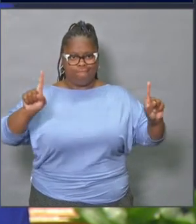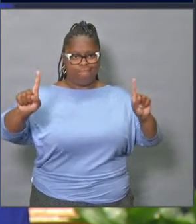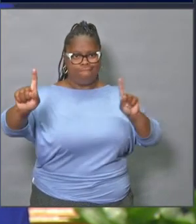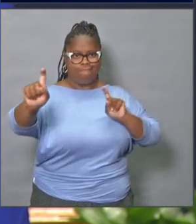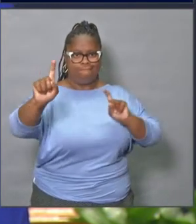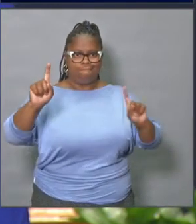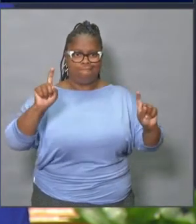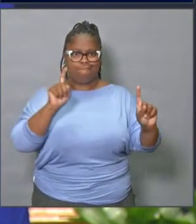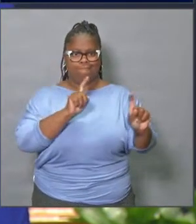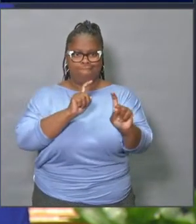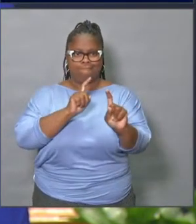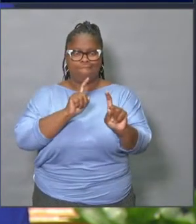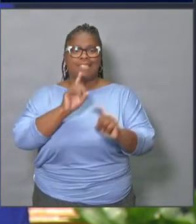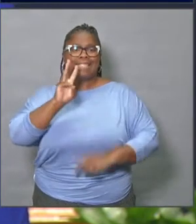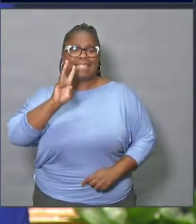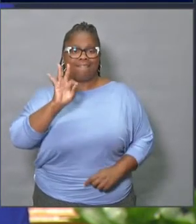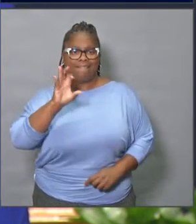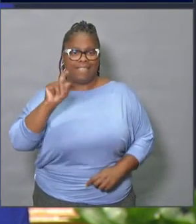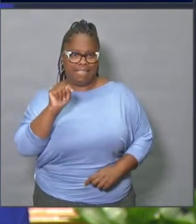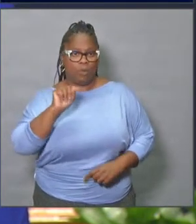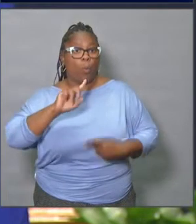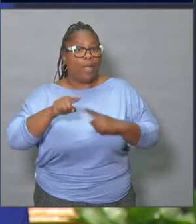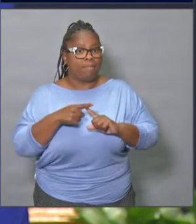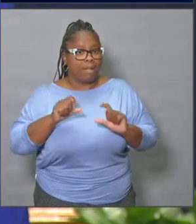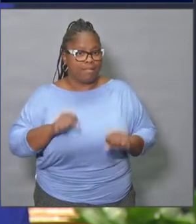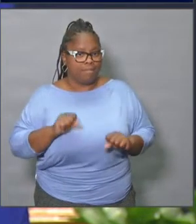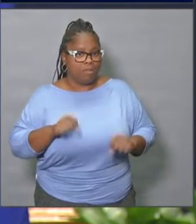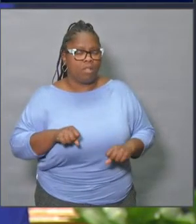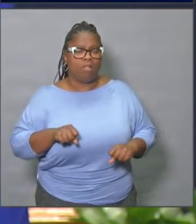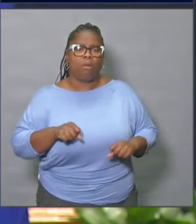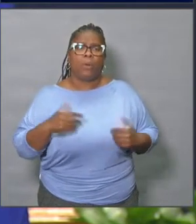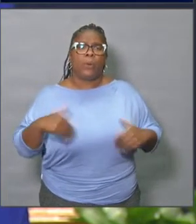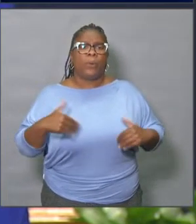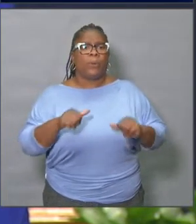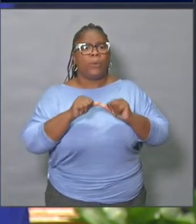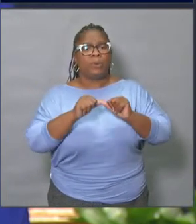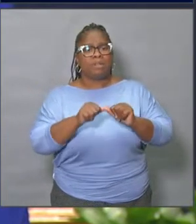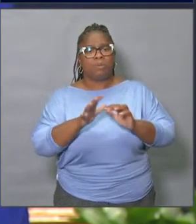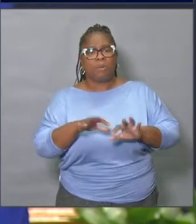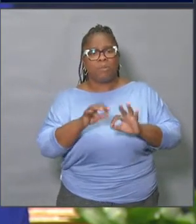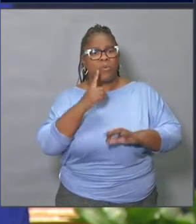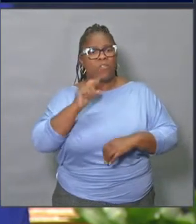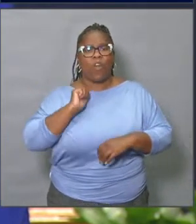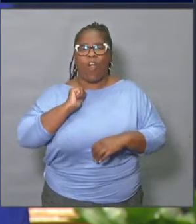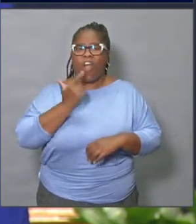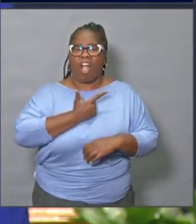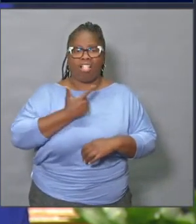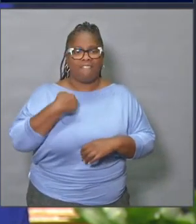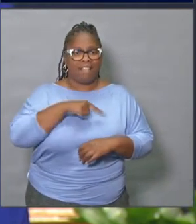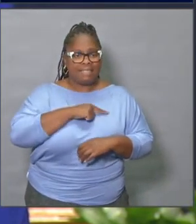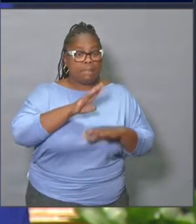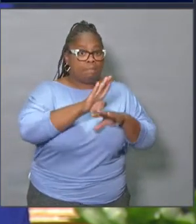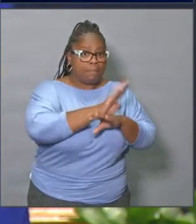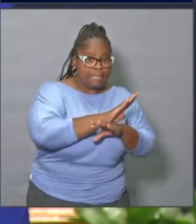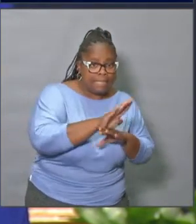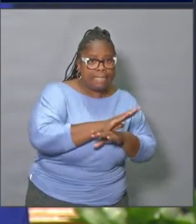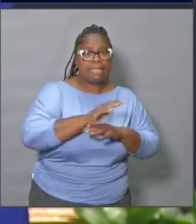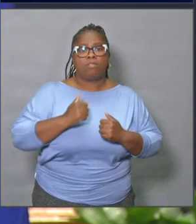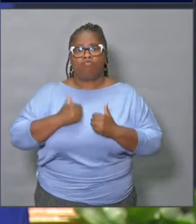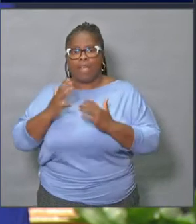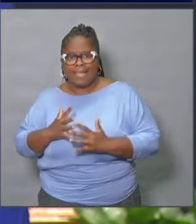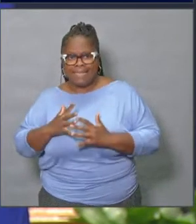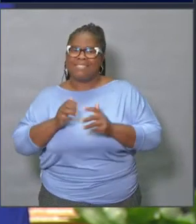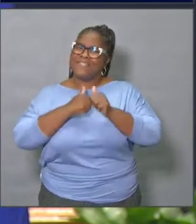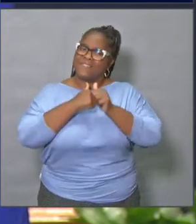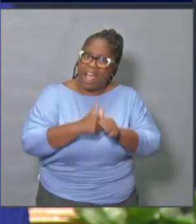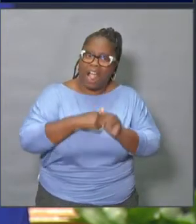possible. It remains so important for all of us, businesses and residents, to follow the directives and to do our part every